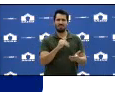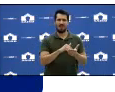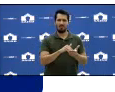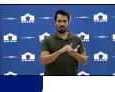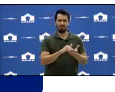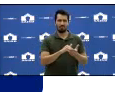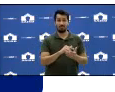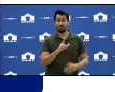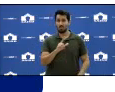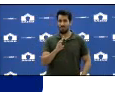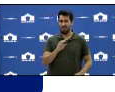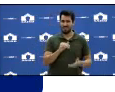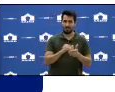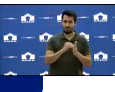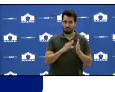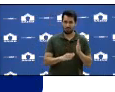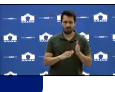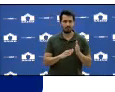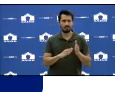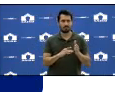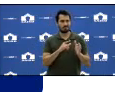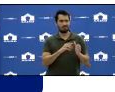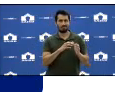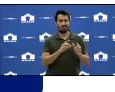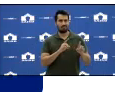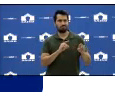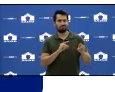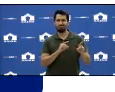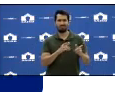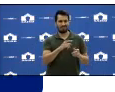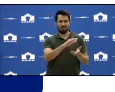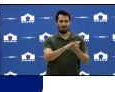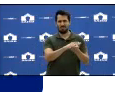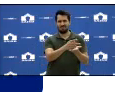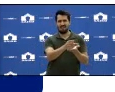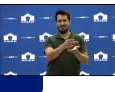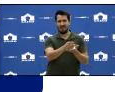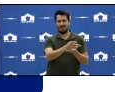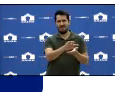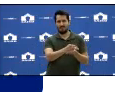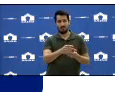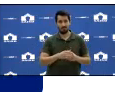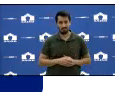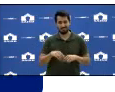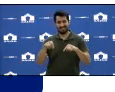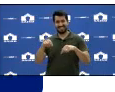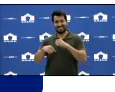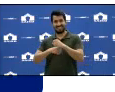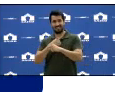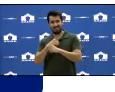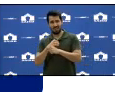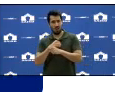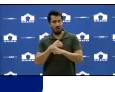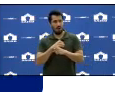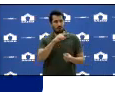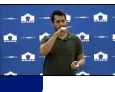24,000 students who were attending a failing school. Happy to say that this year we have reduced that and